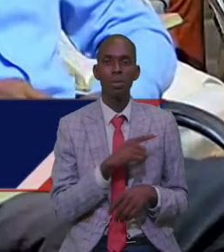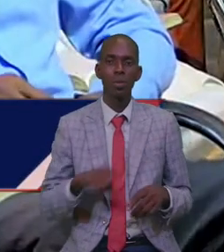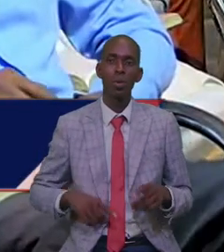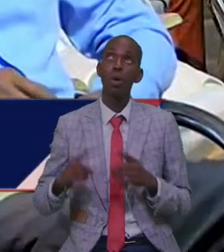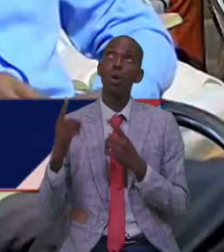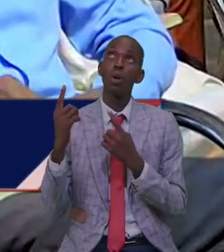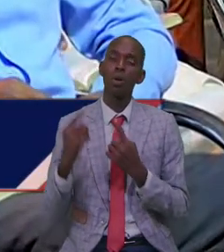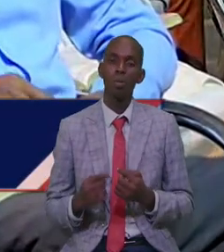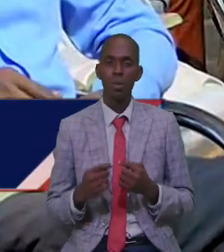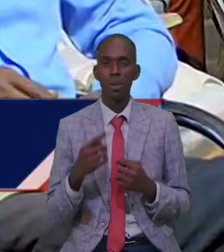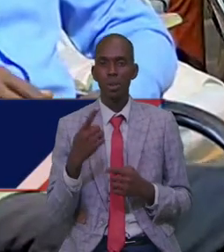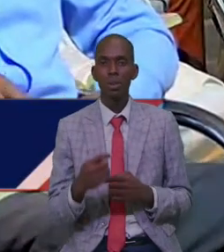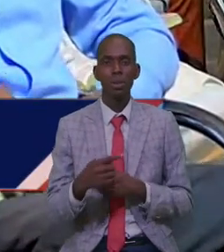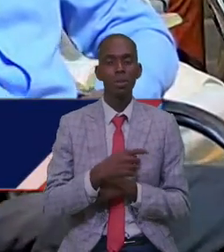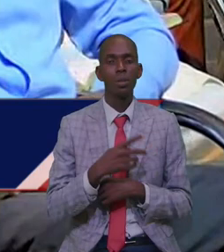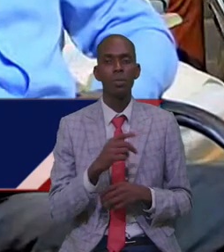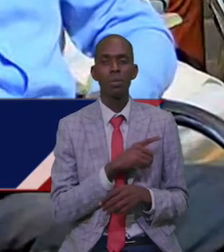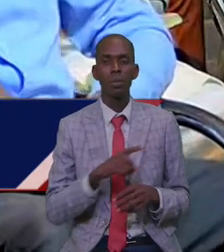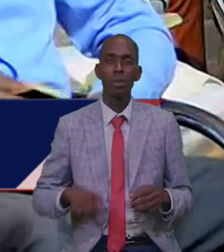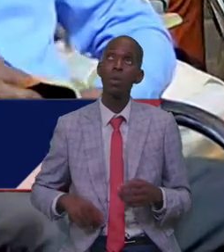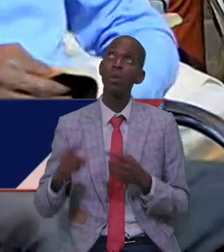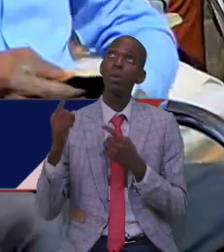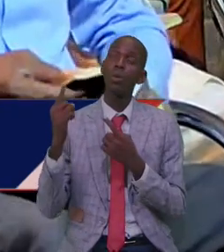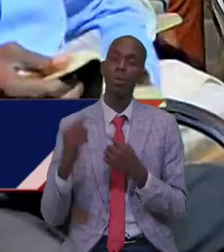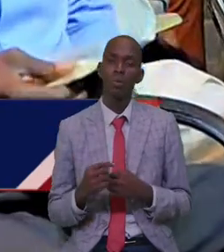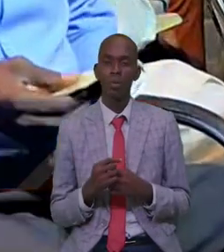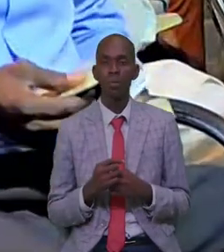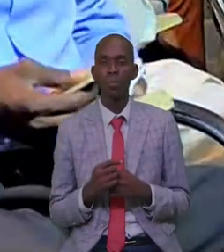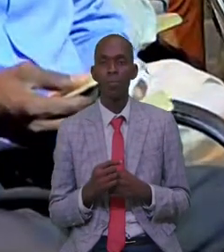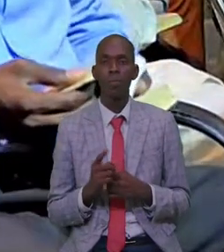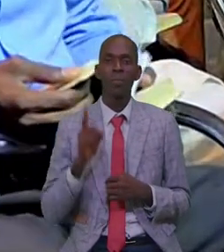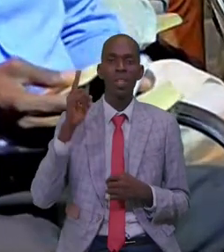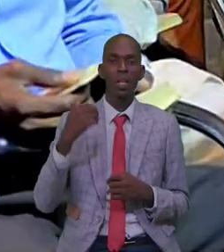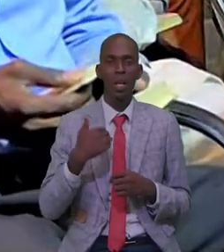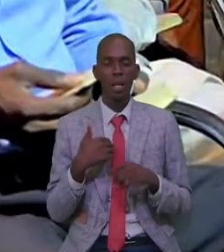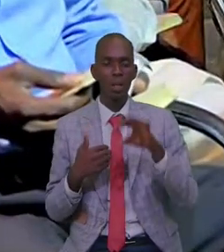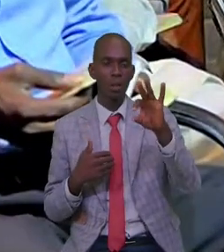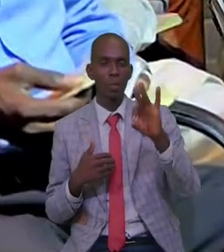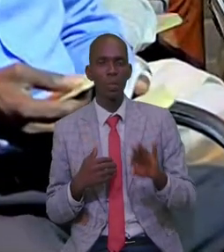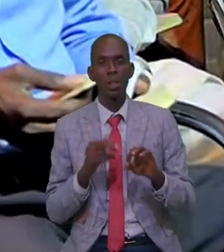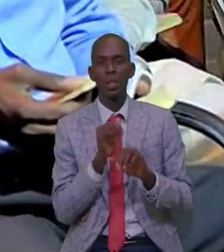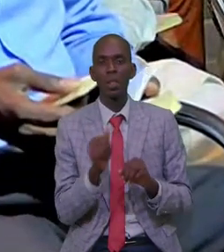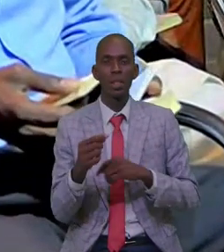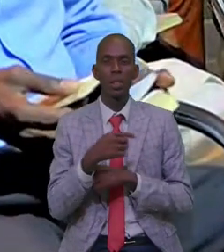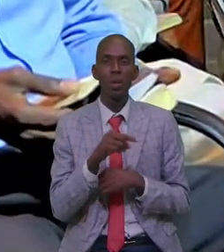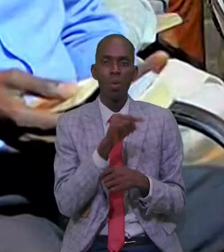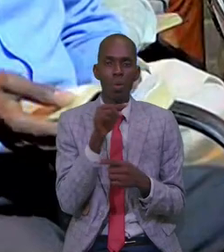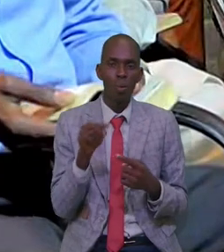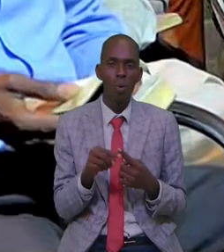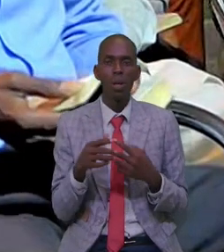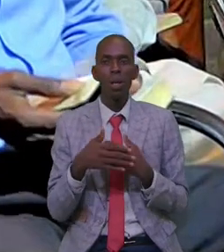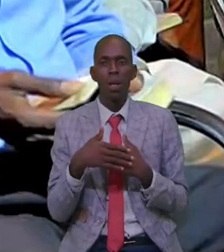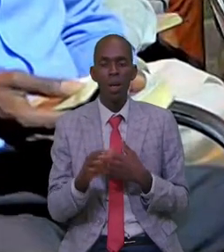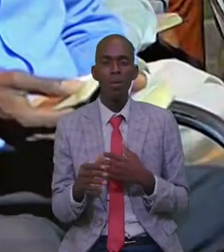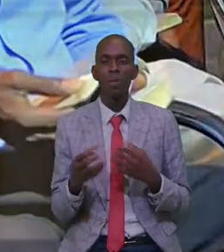cometh. The day of the Lord cometh. He has appointed a day when, after people